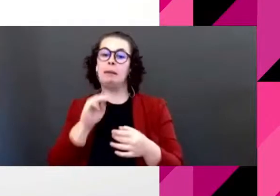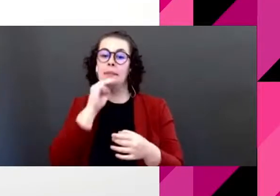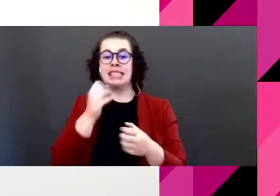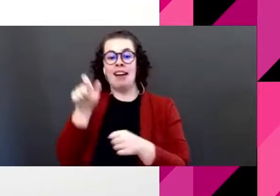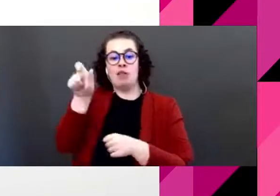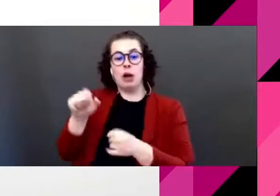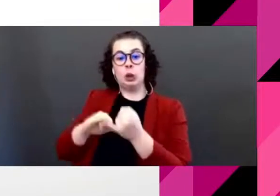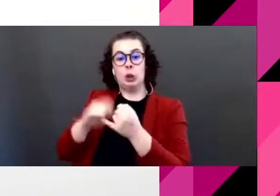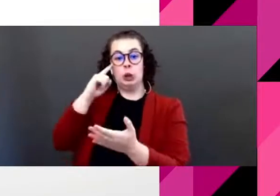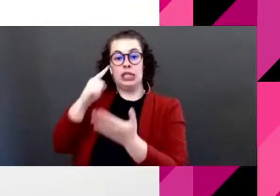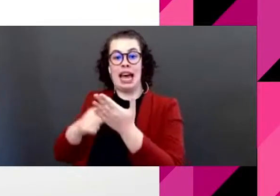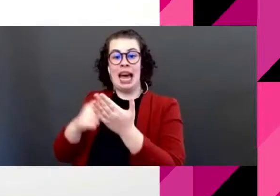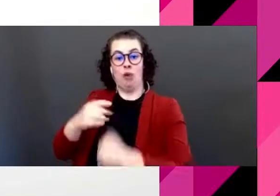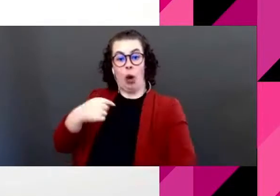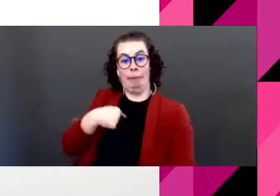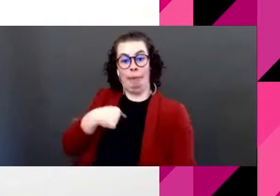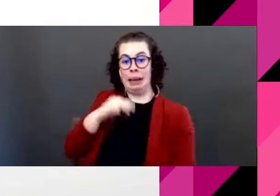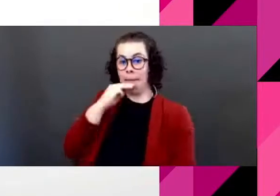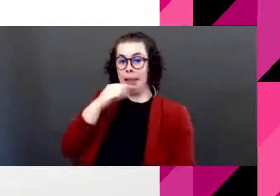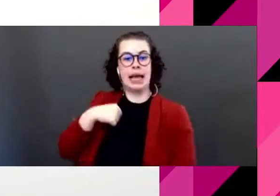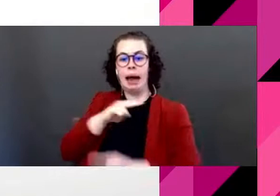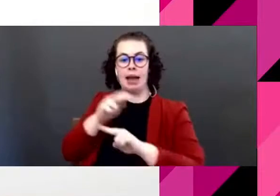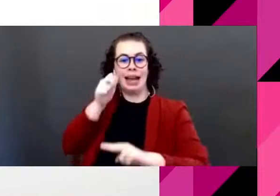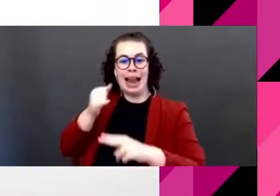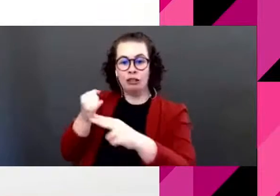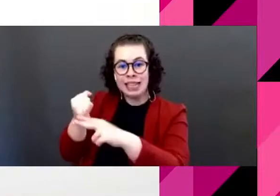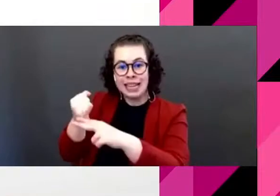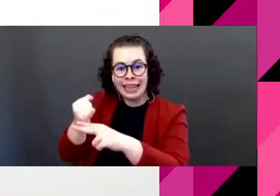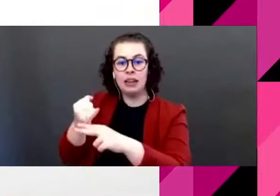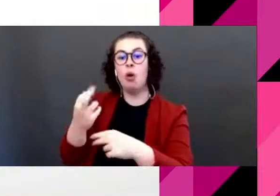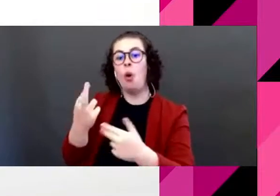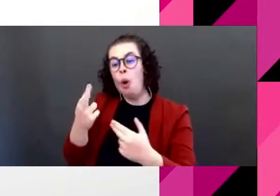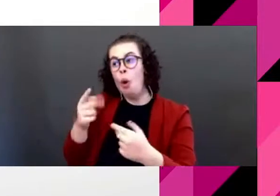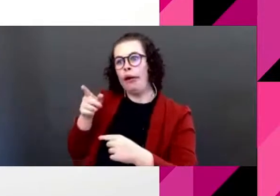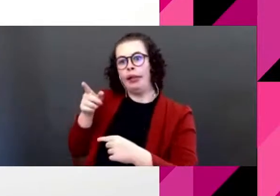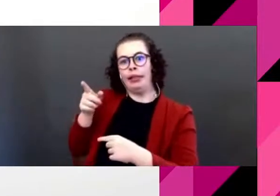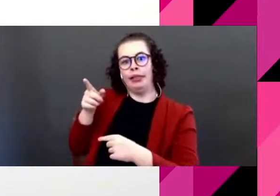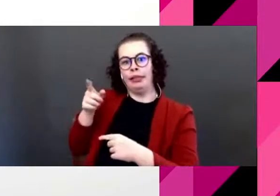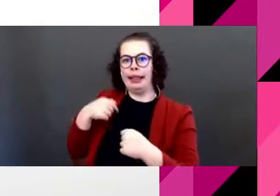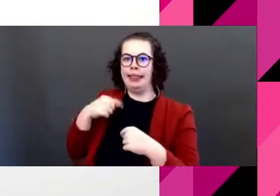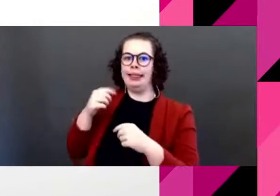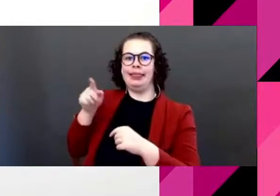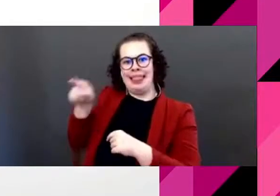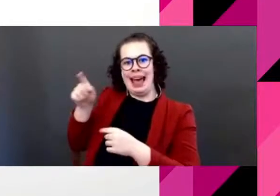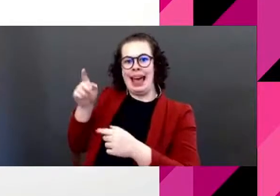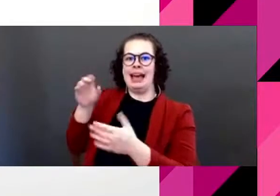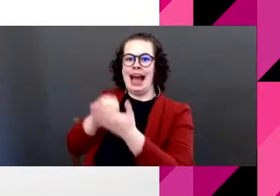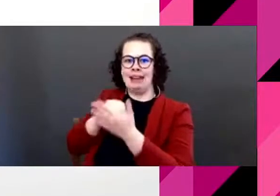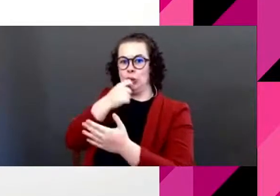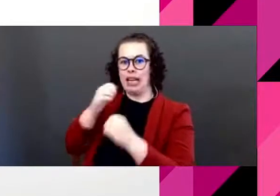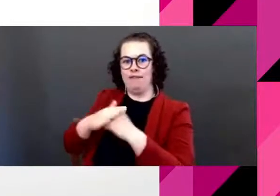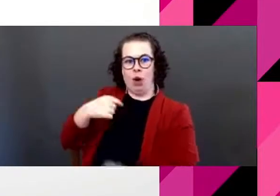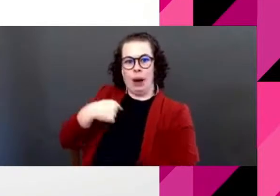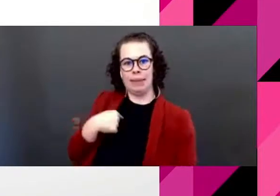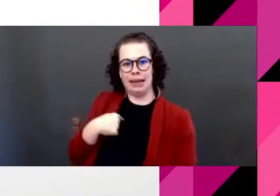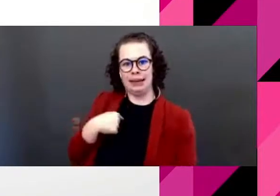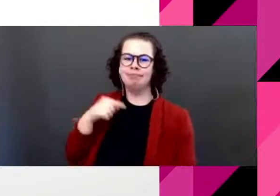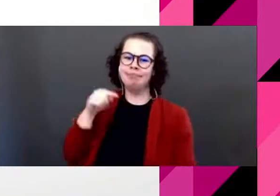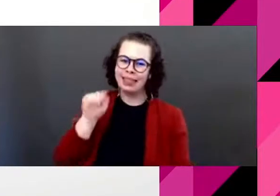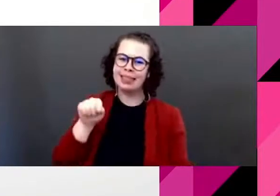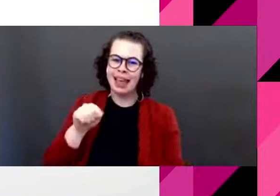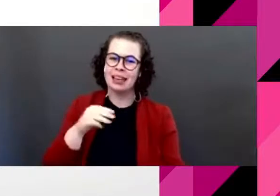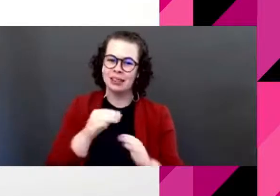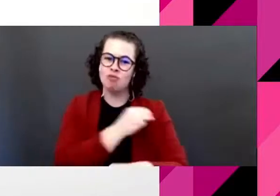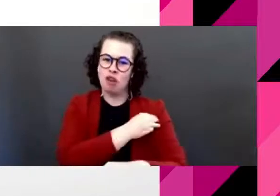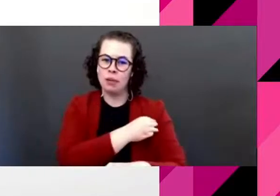not allowed to participate, or they have to participate through their legal representatives. It has another problem, the lack